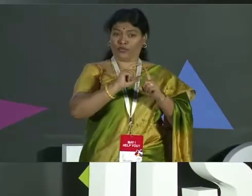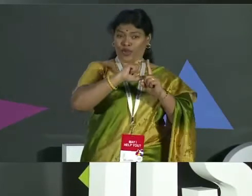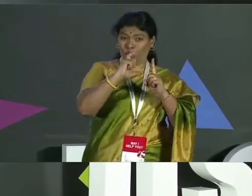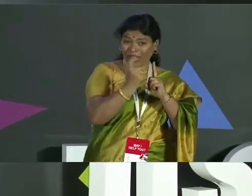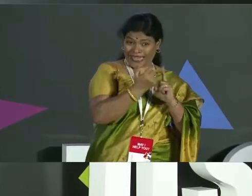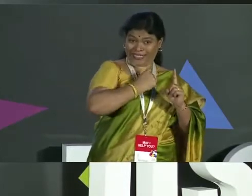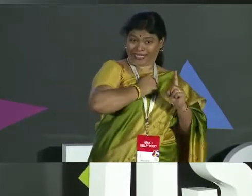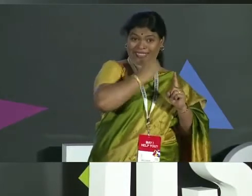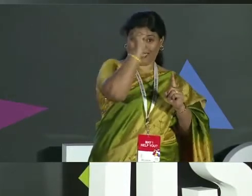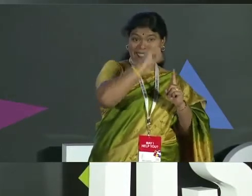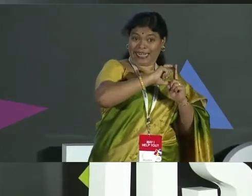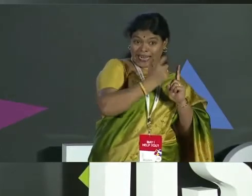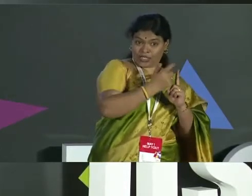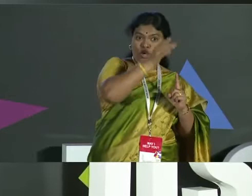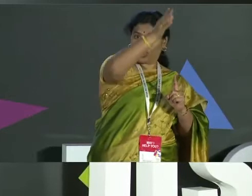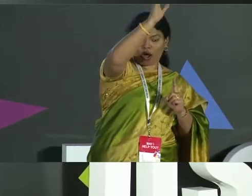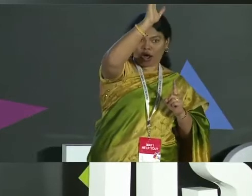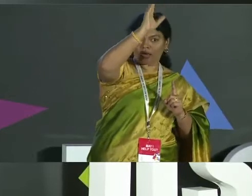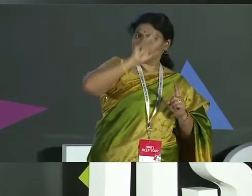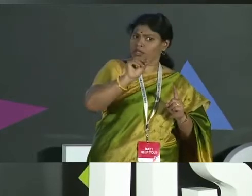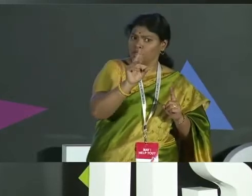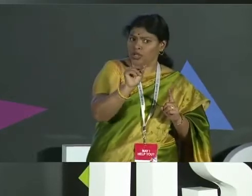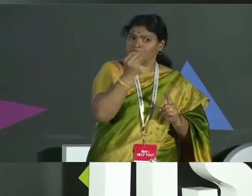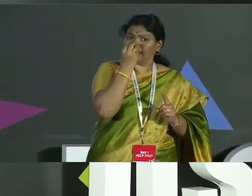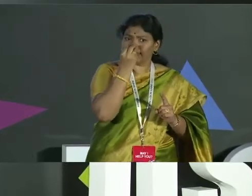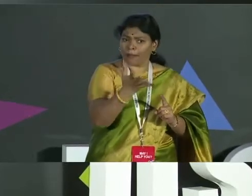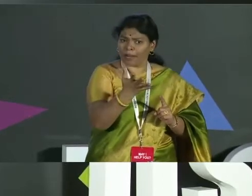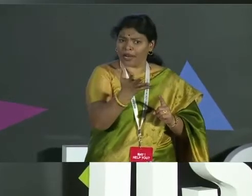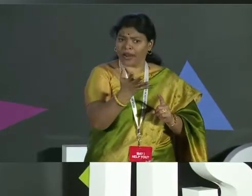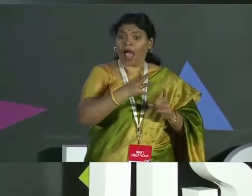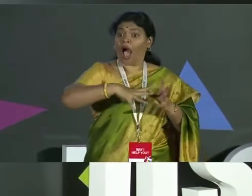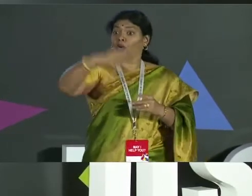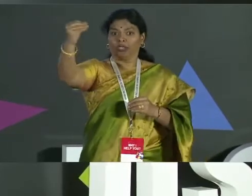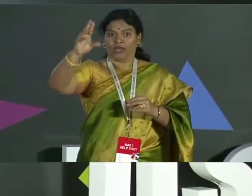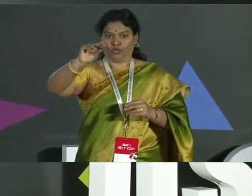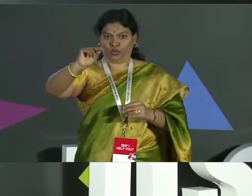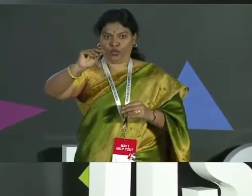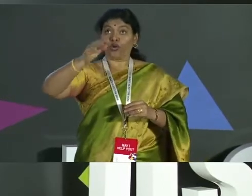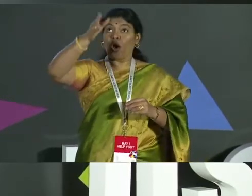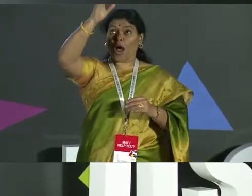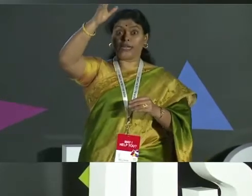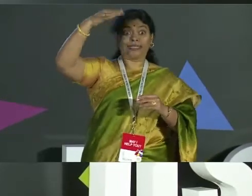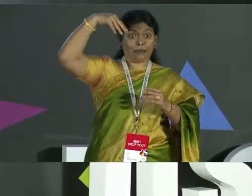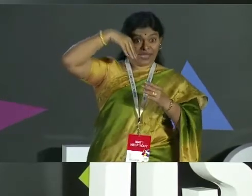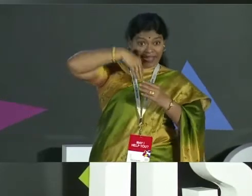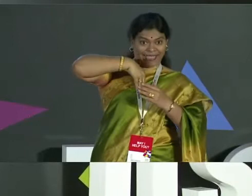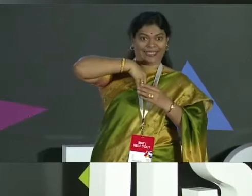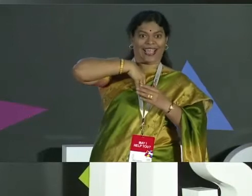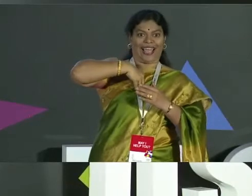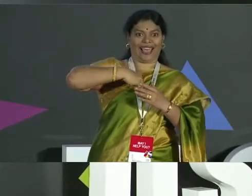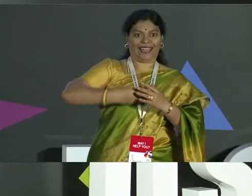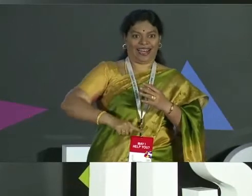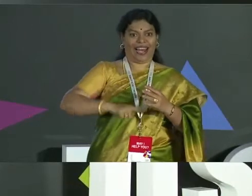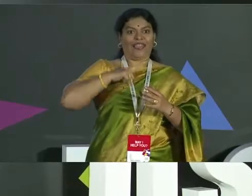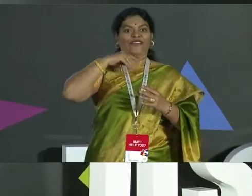way, God is not something or someone who is external. God is something which exists within